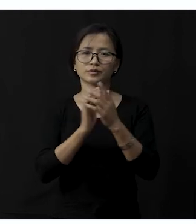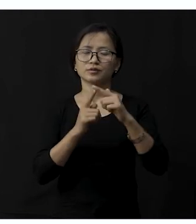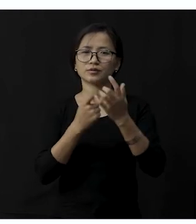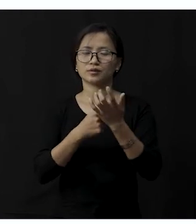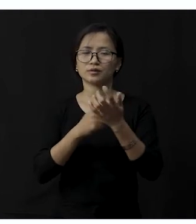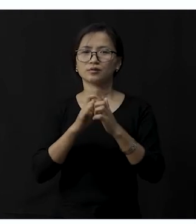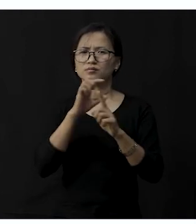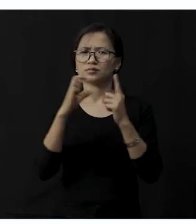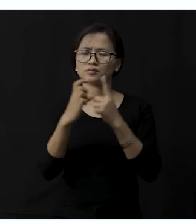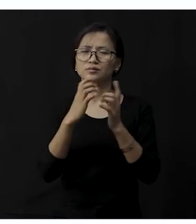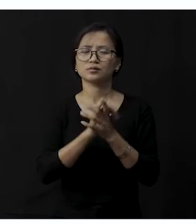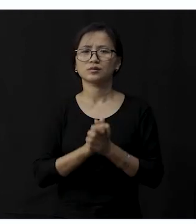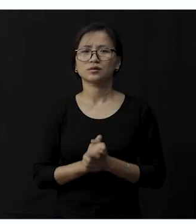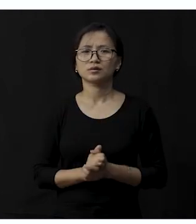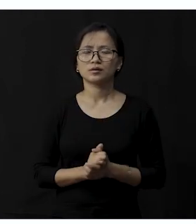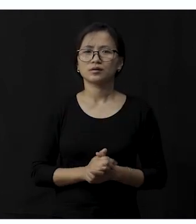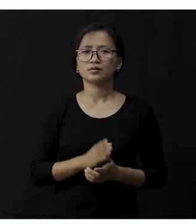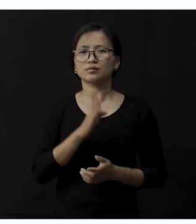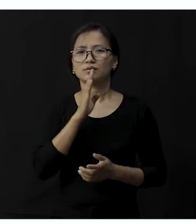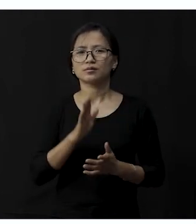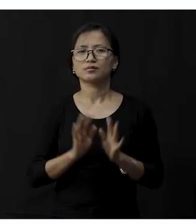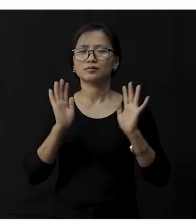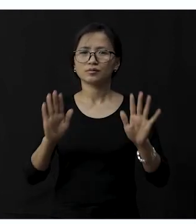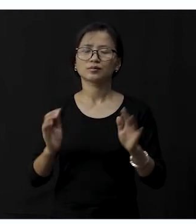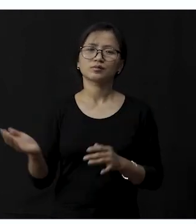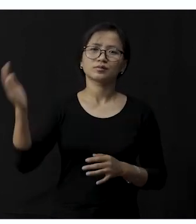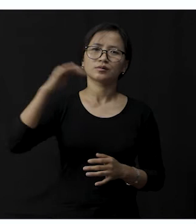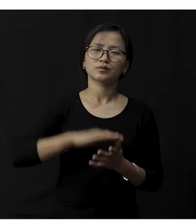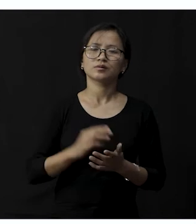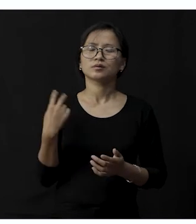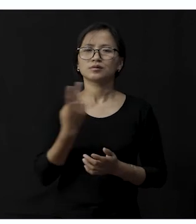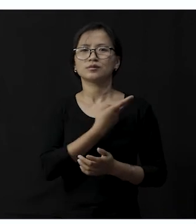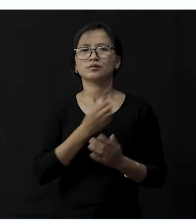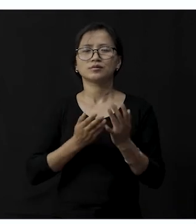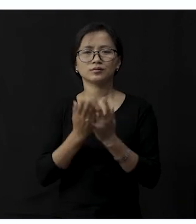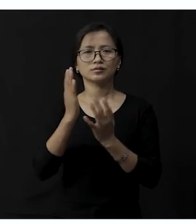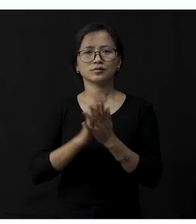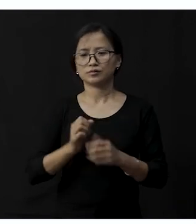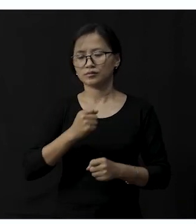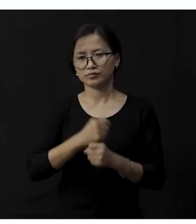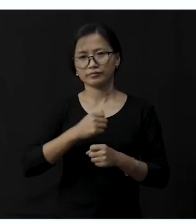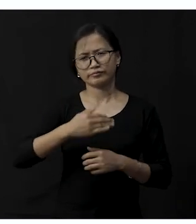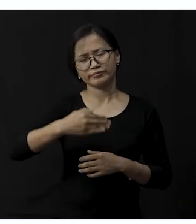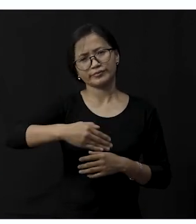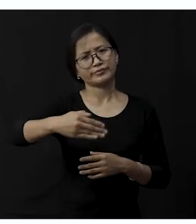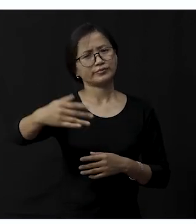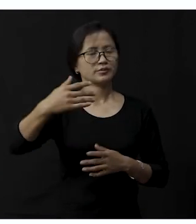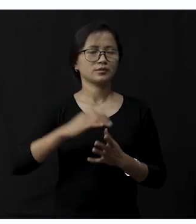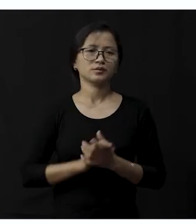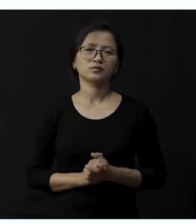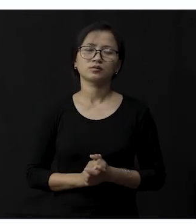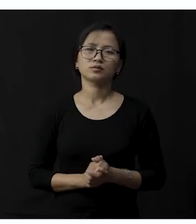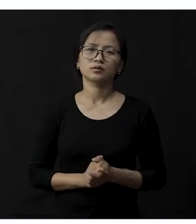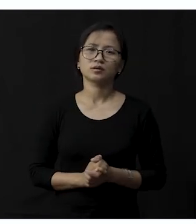are always traditional because they have come to us through generation. So that is again